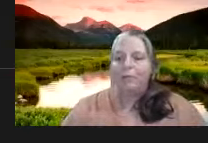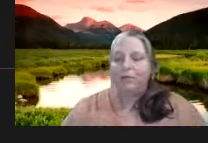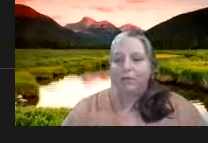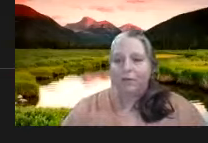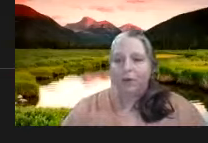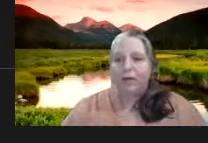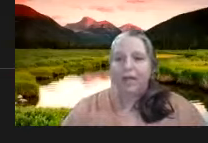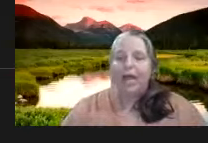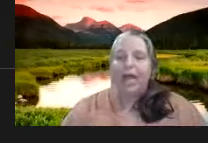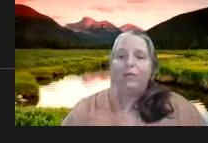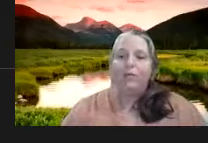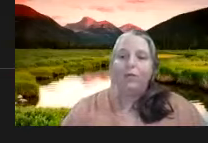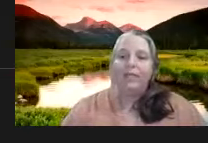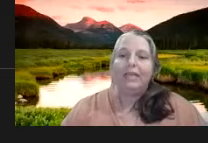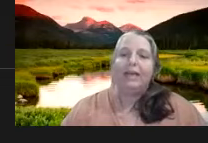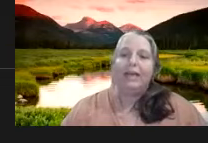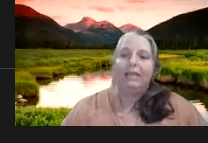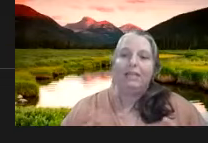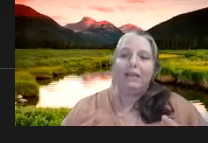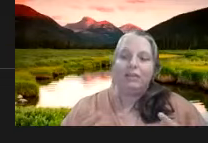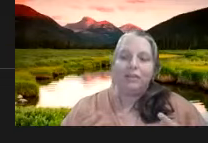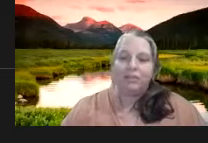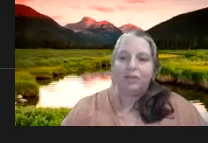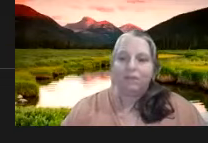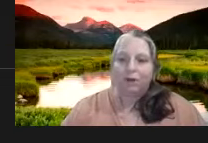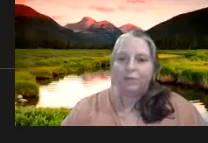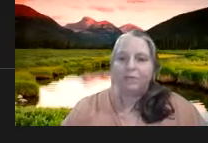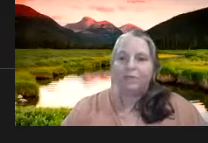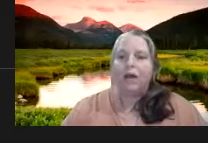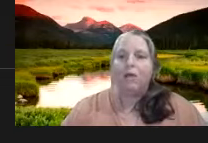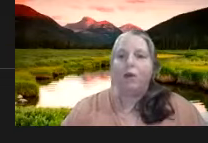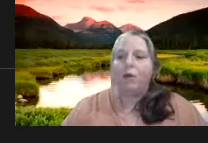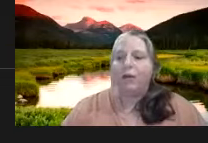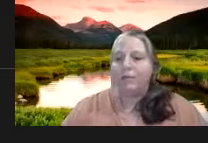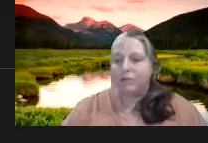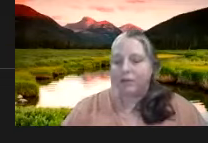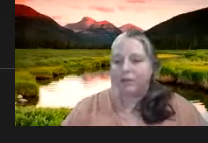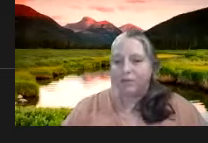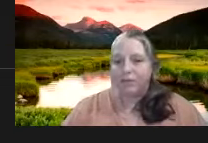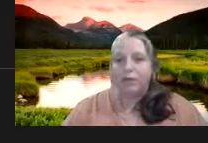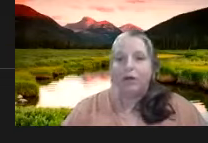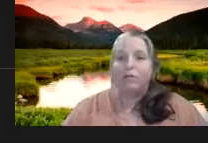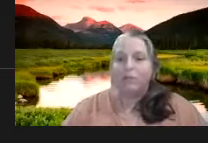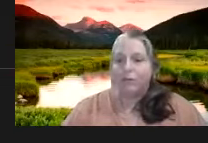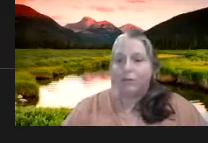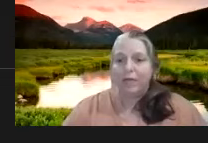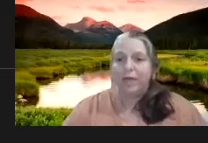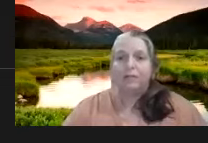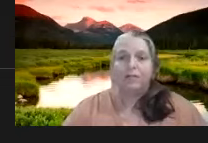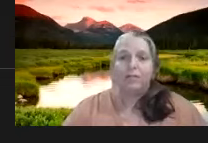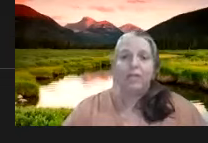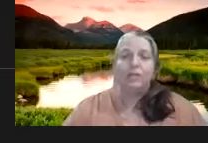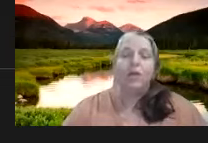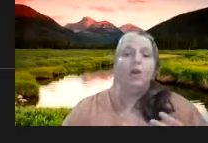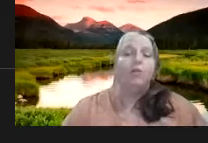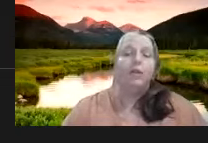do we move it forward? And really, I think it just confirms that programs and services, regardless of who the